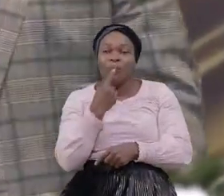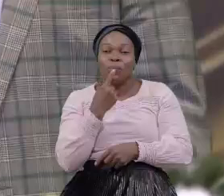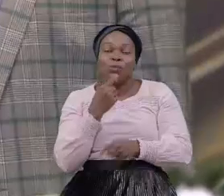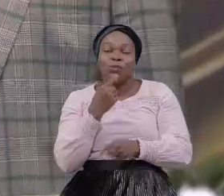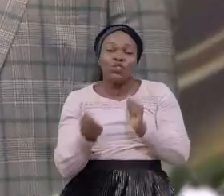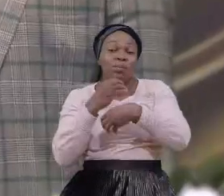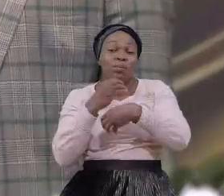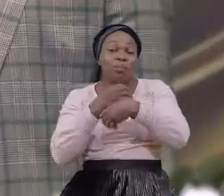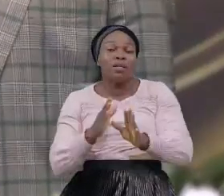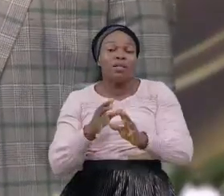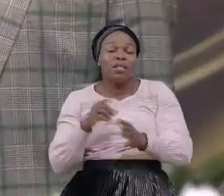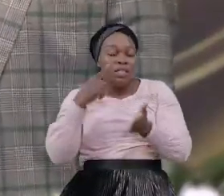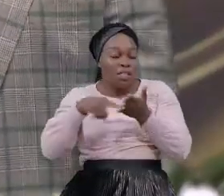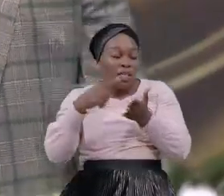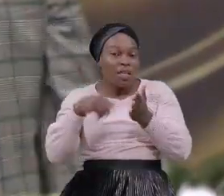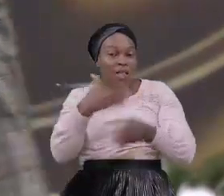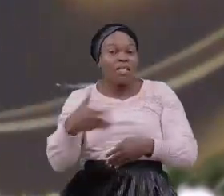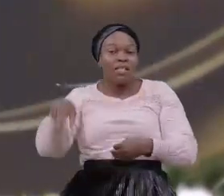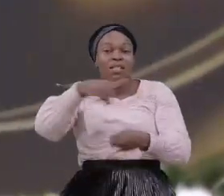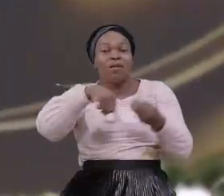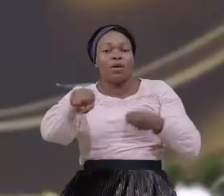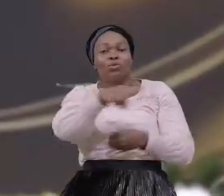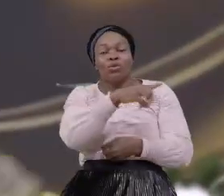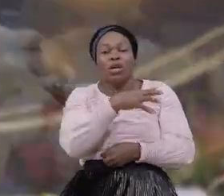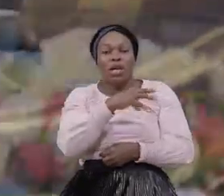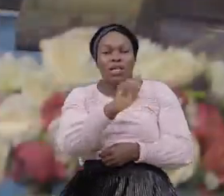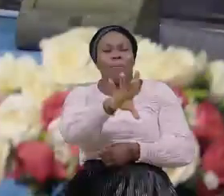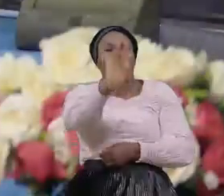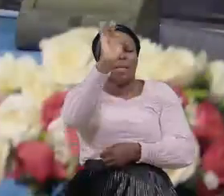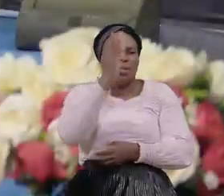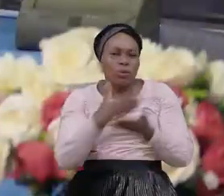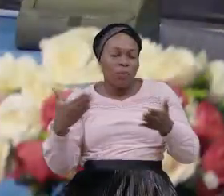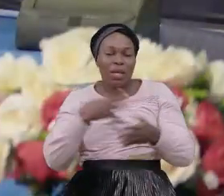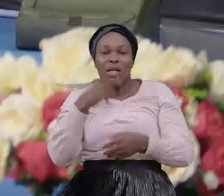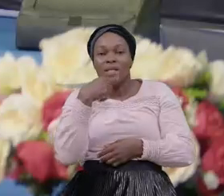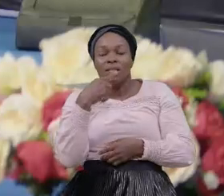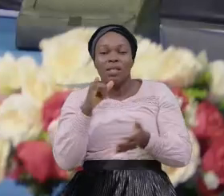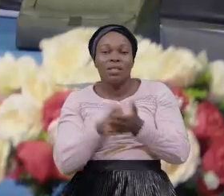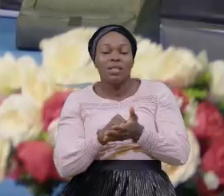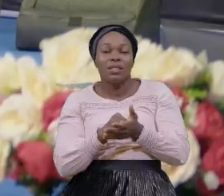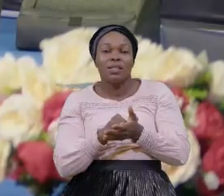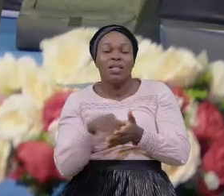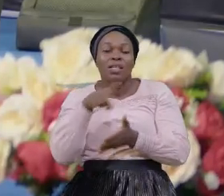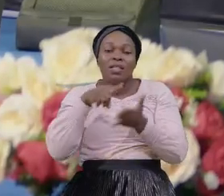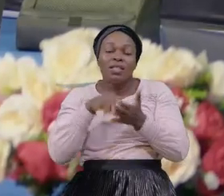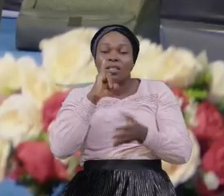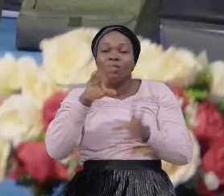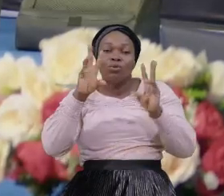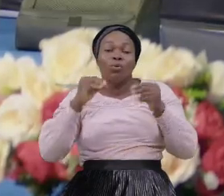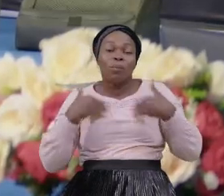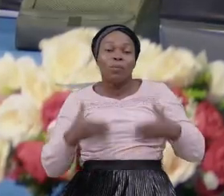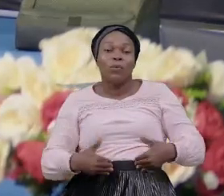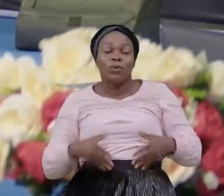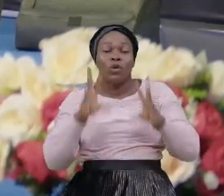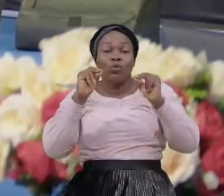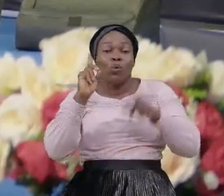Pick something and say, this, if nobody else looks at this, I am